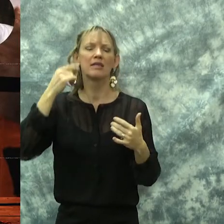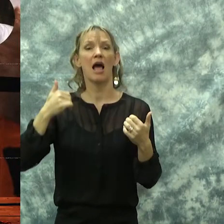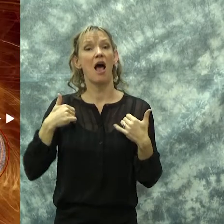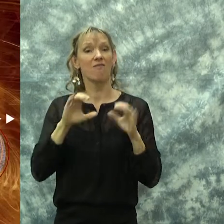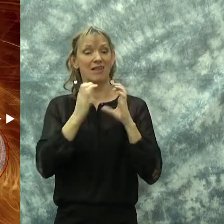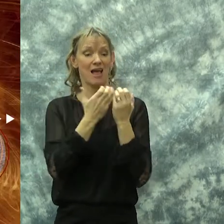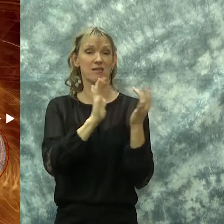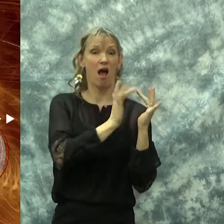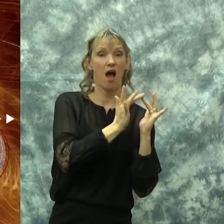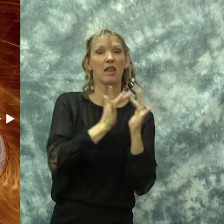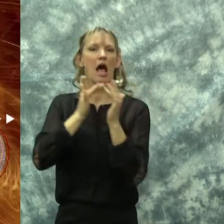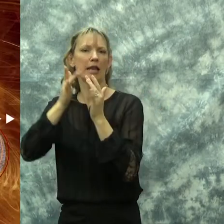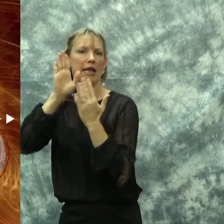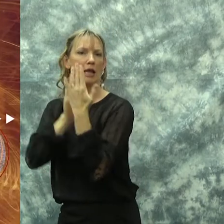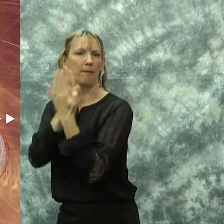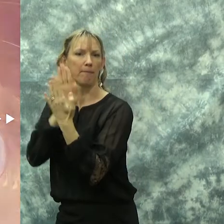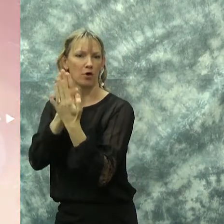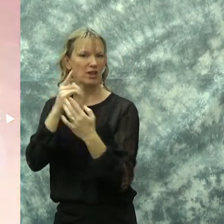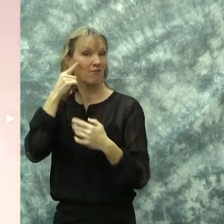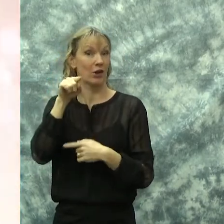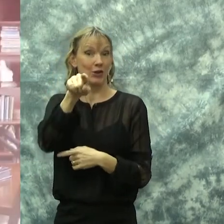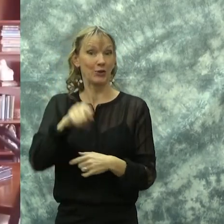and in person for you.